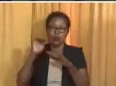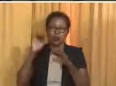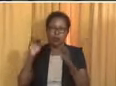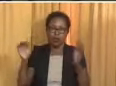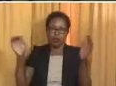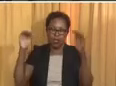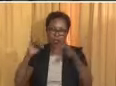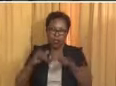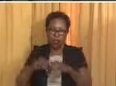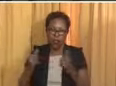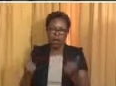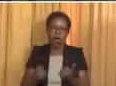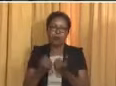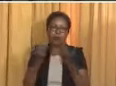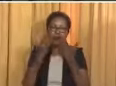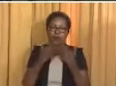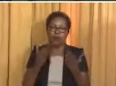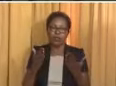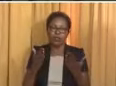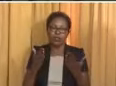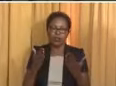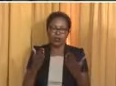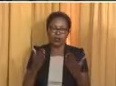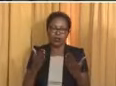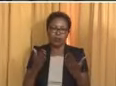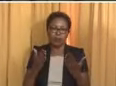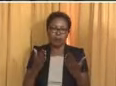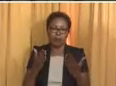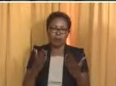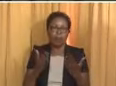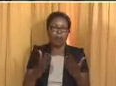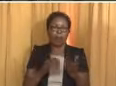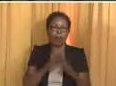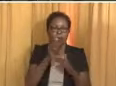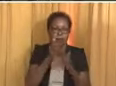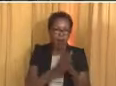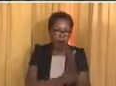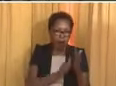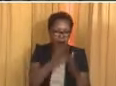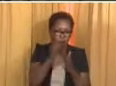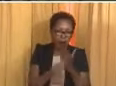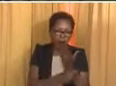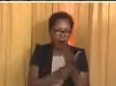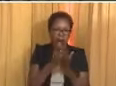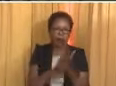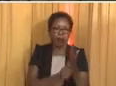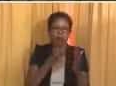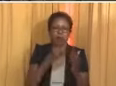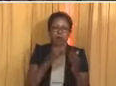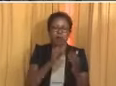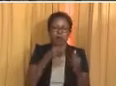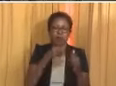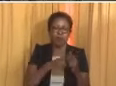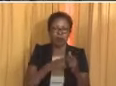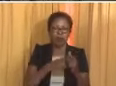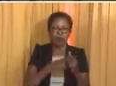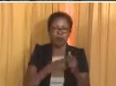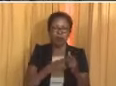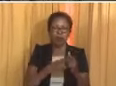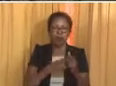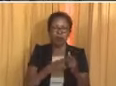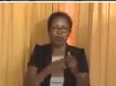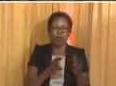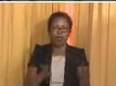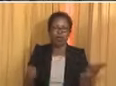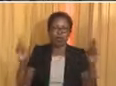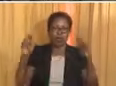The final step in assessing public participation under Article 257 is at the referendum stage, but we had not reached